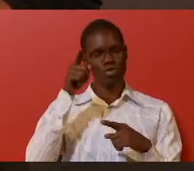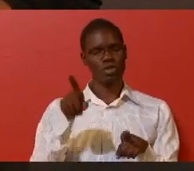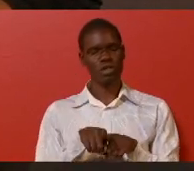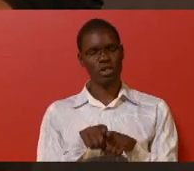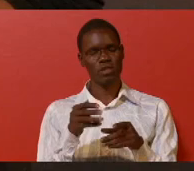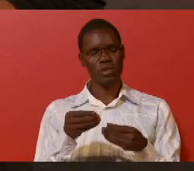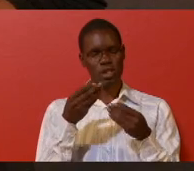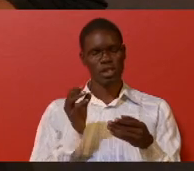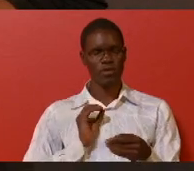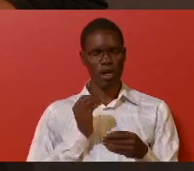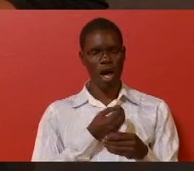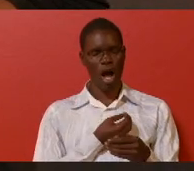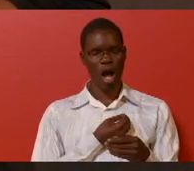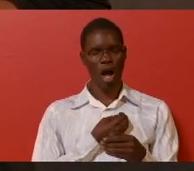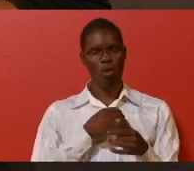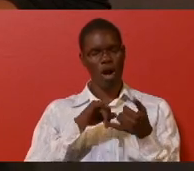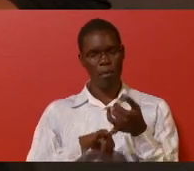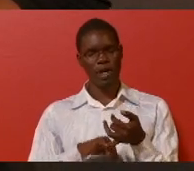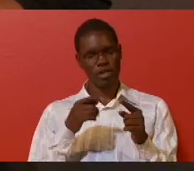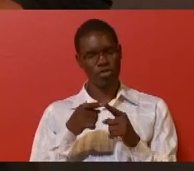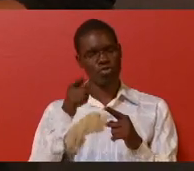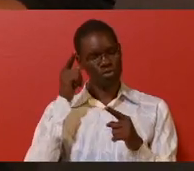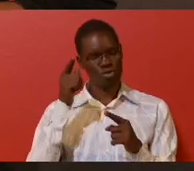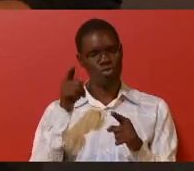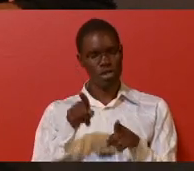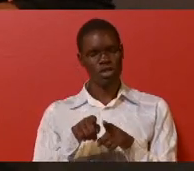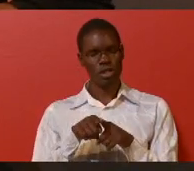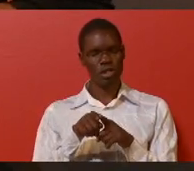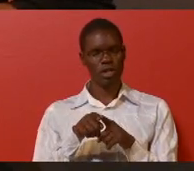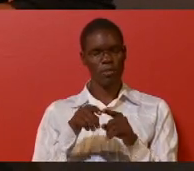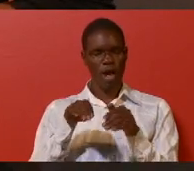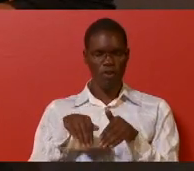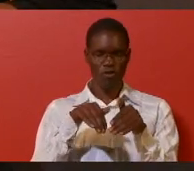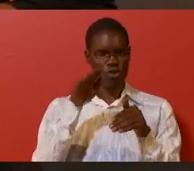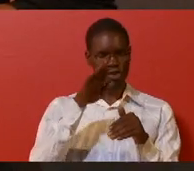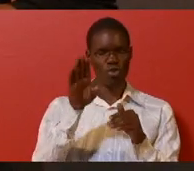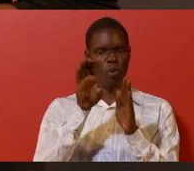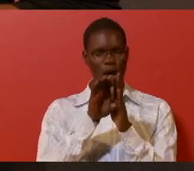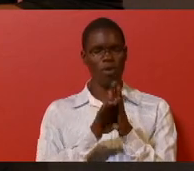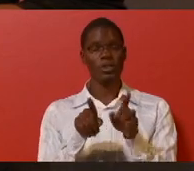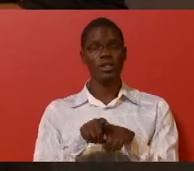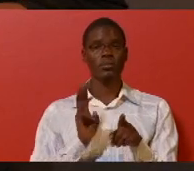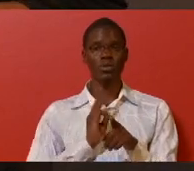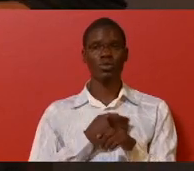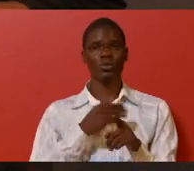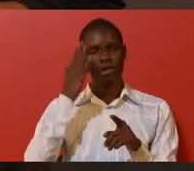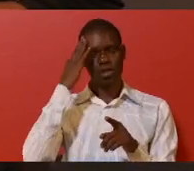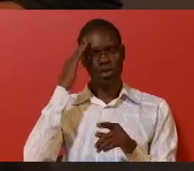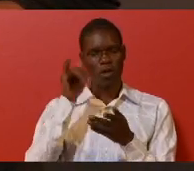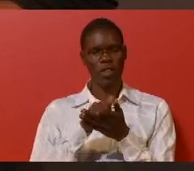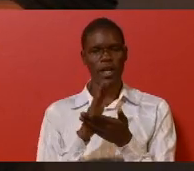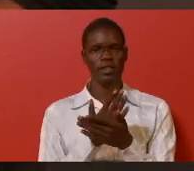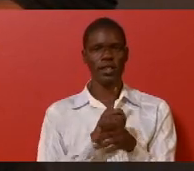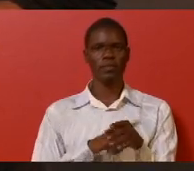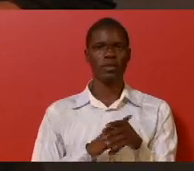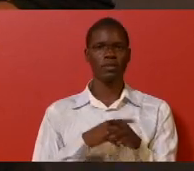our relationships, and our sexuality to following your commandments. We do know, Father, that sometimes this